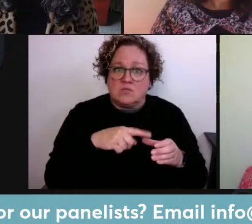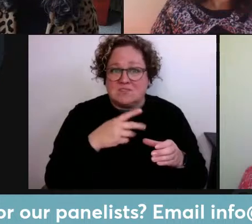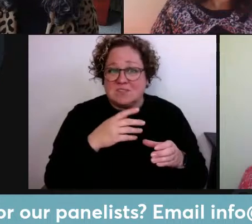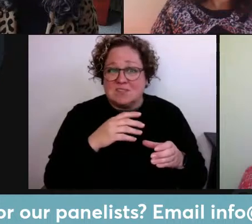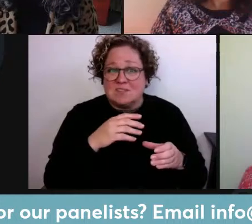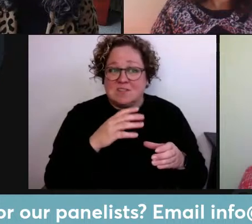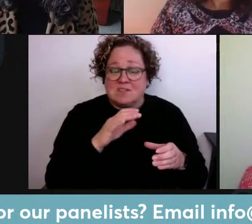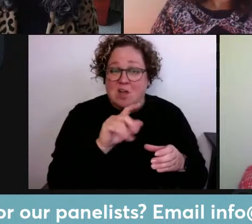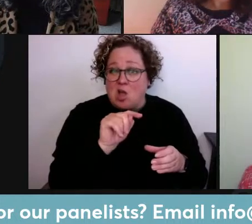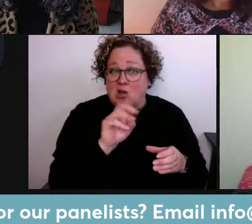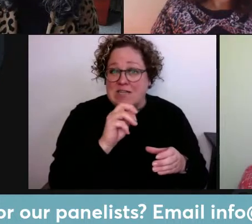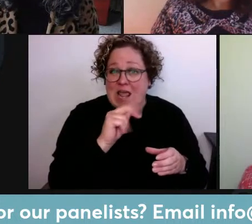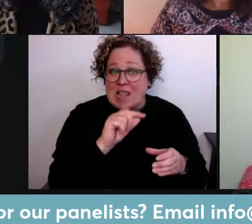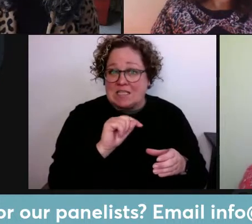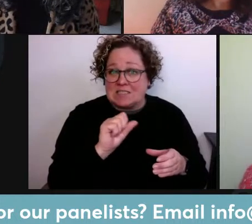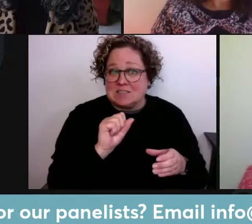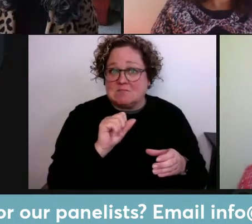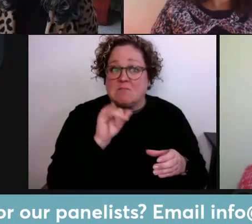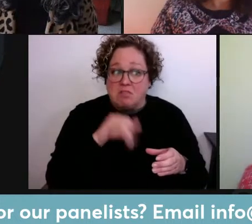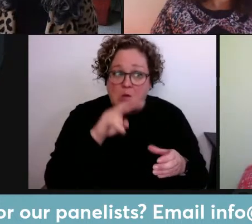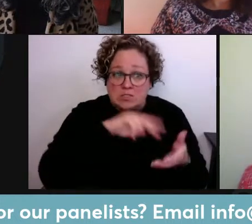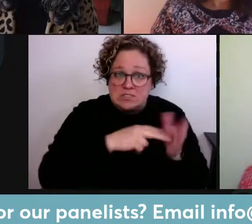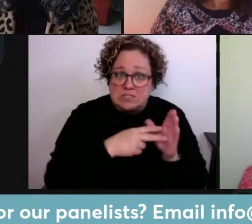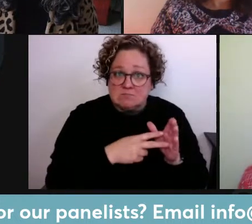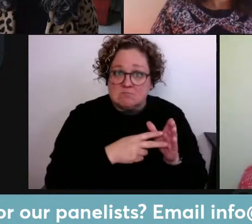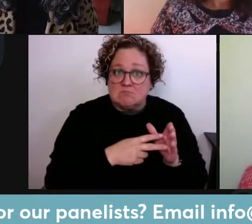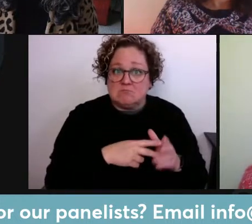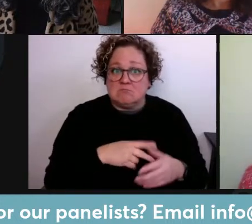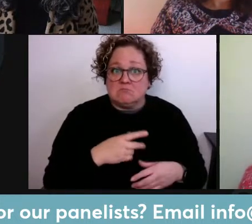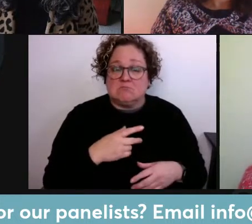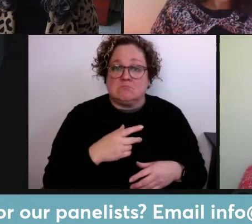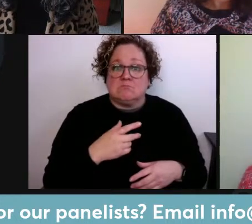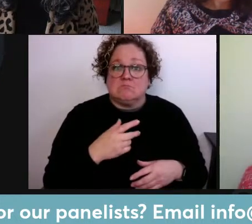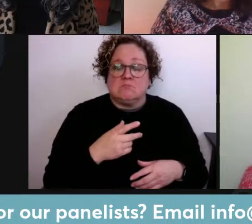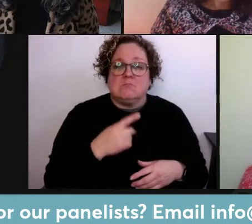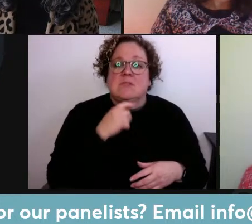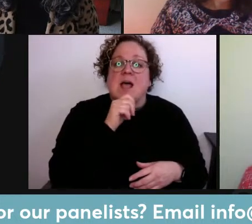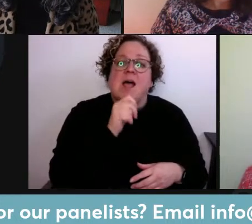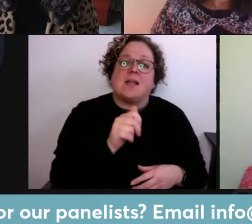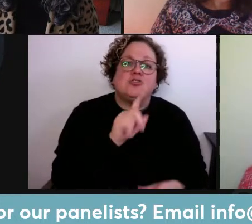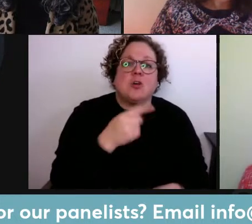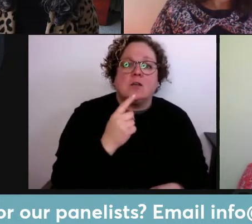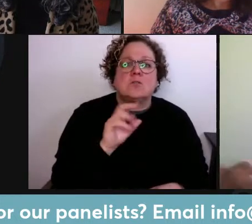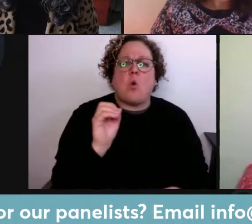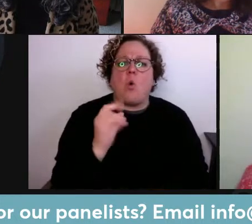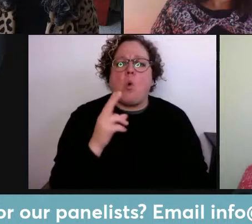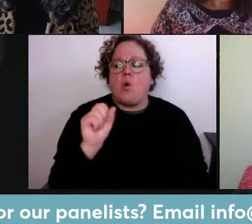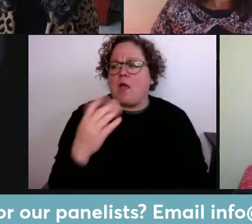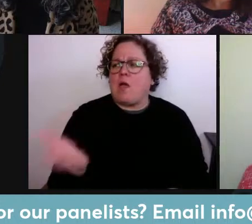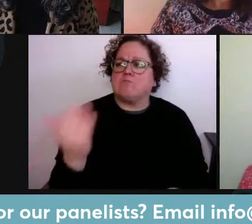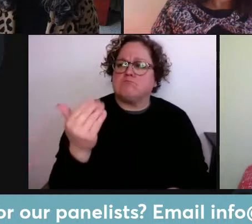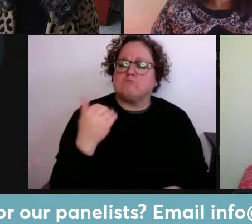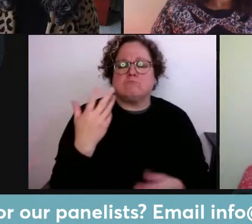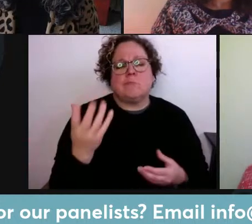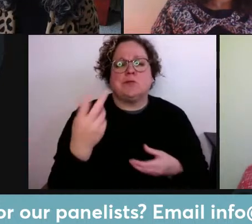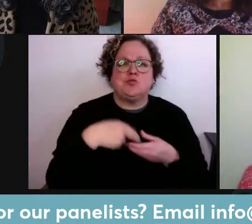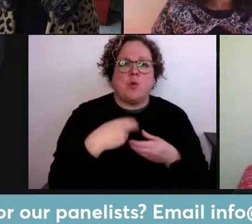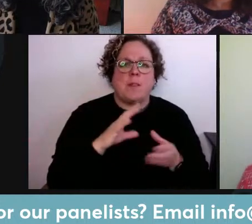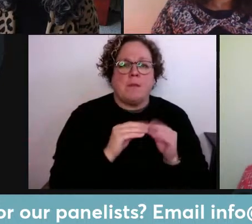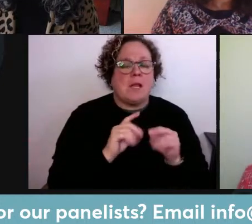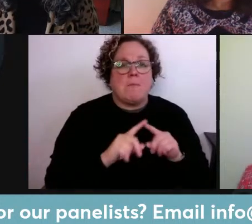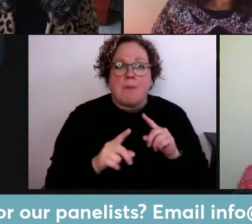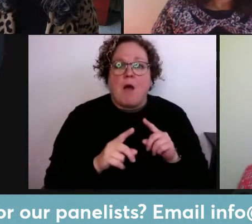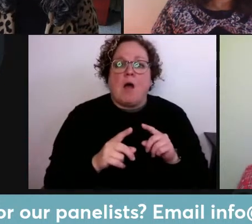purposeful. And not just like, oh yeah, you can come to the meeting, but providing the support they need. So when we had a call to